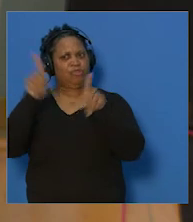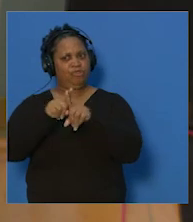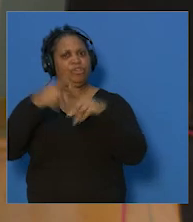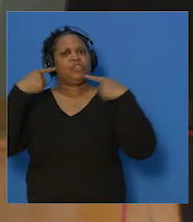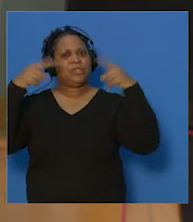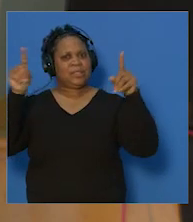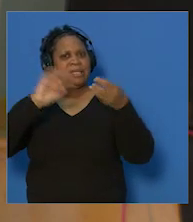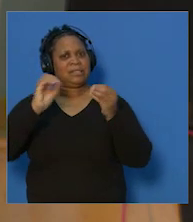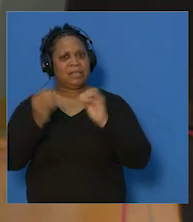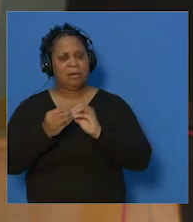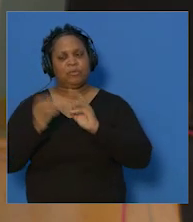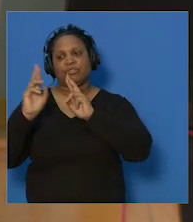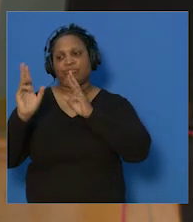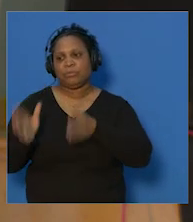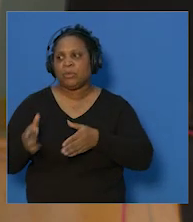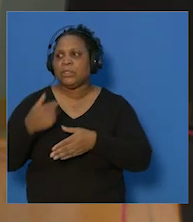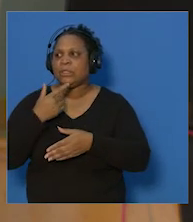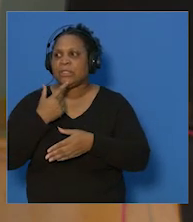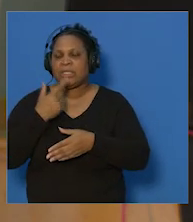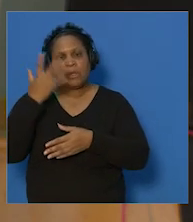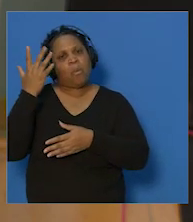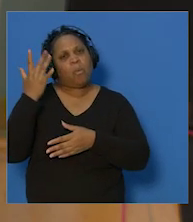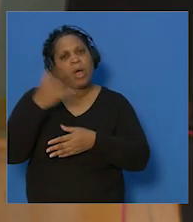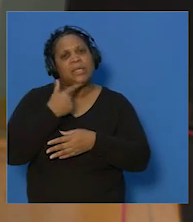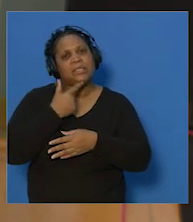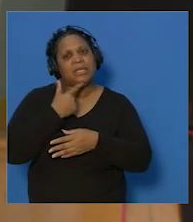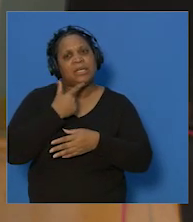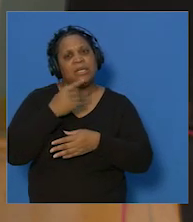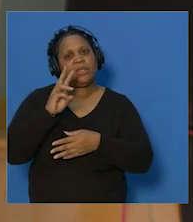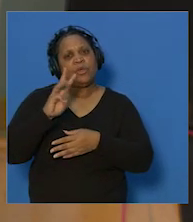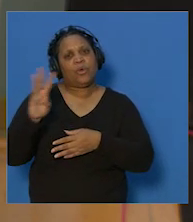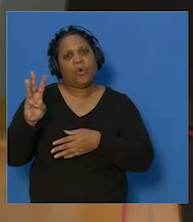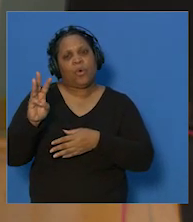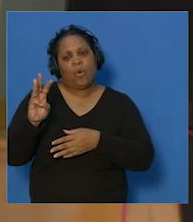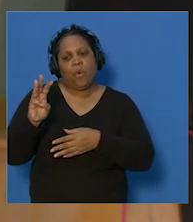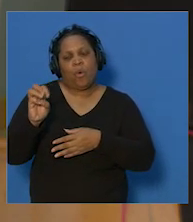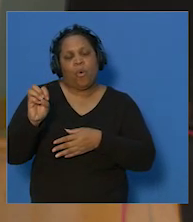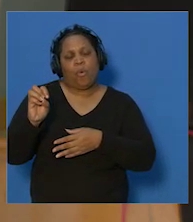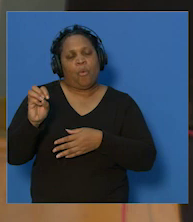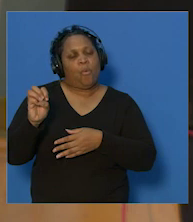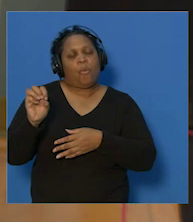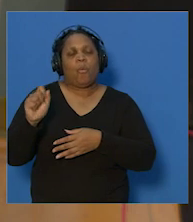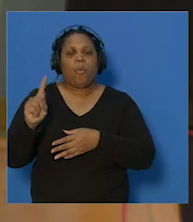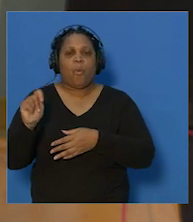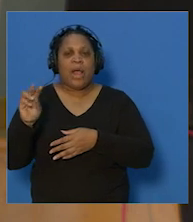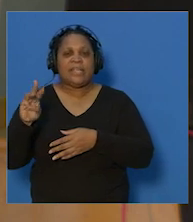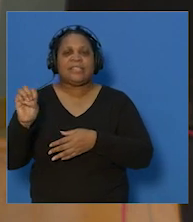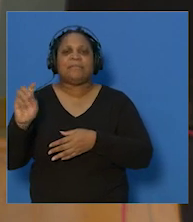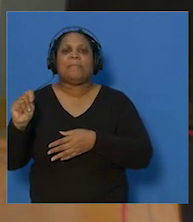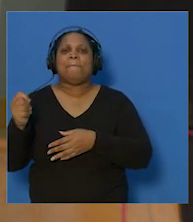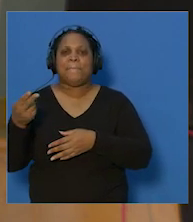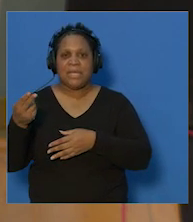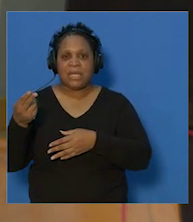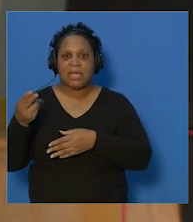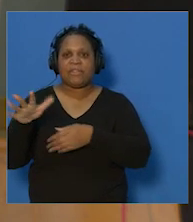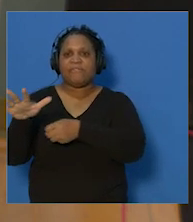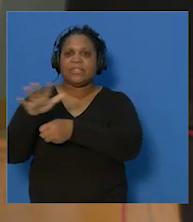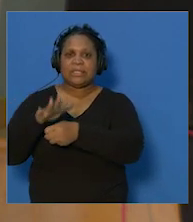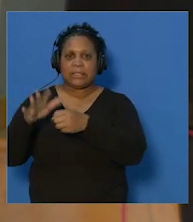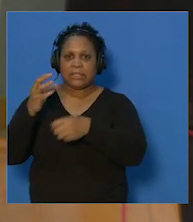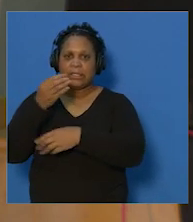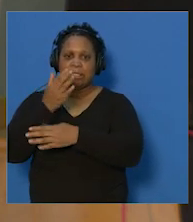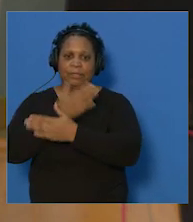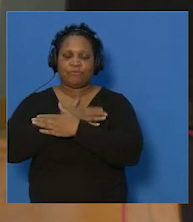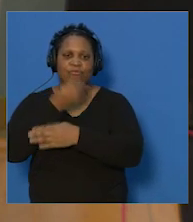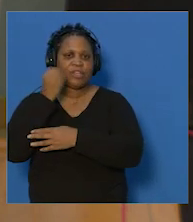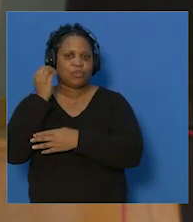say that is because the Westmead facility, they received, the tests were done on